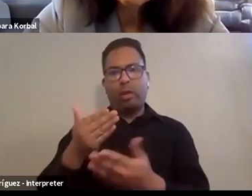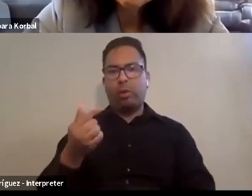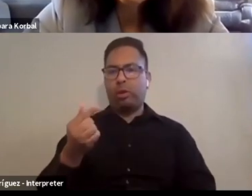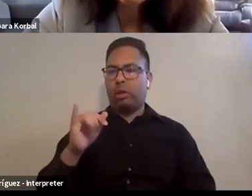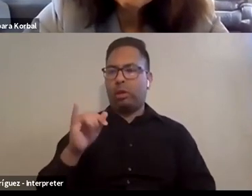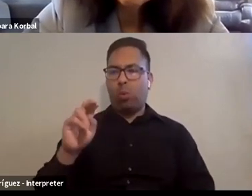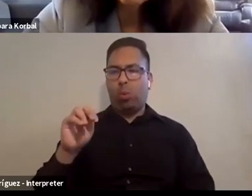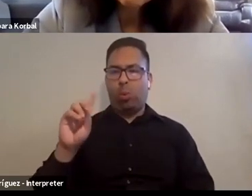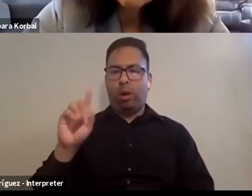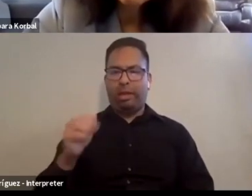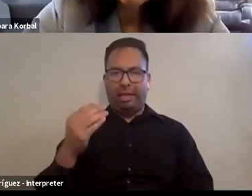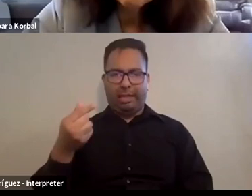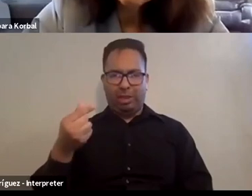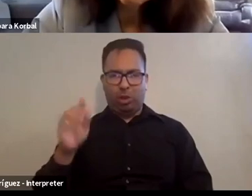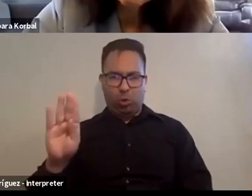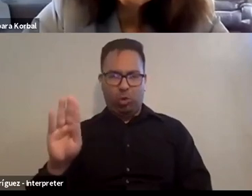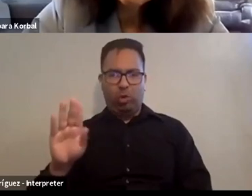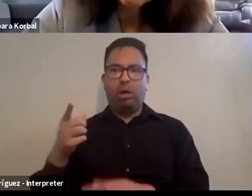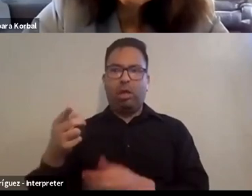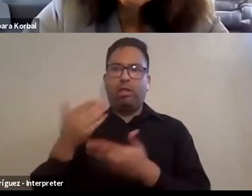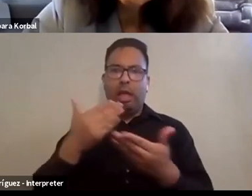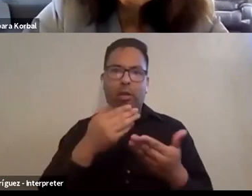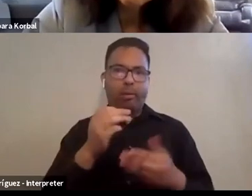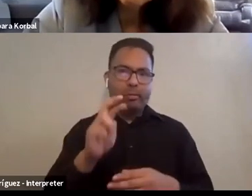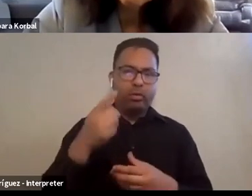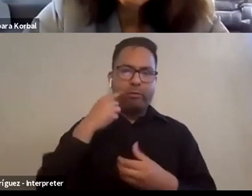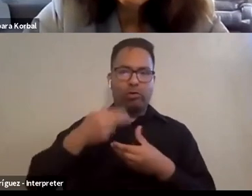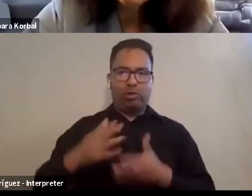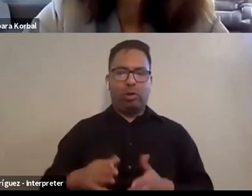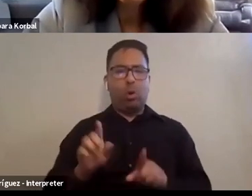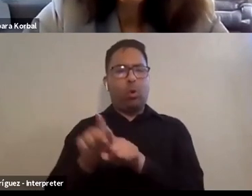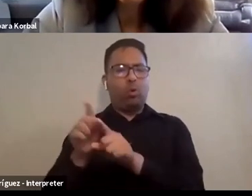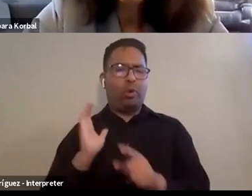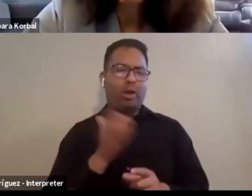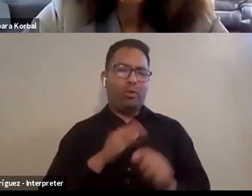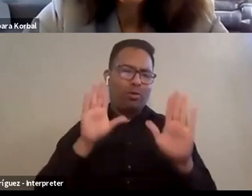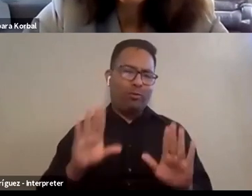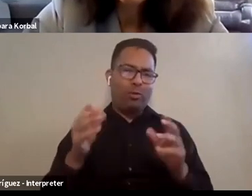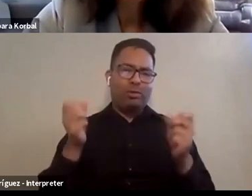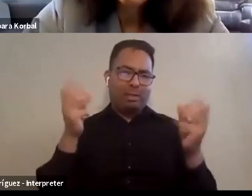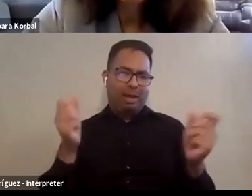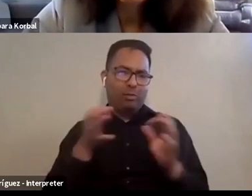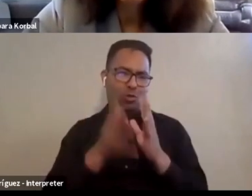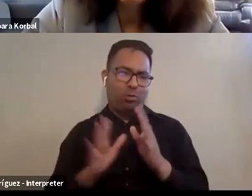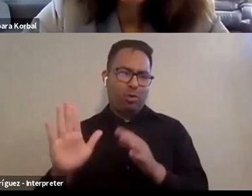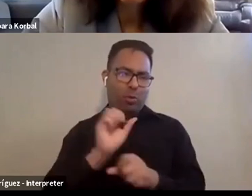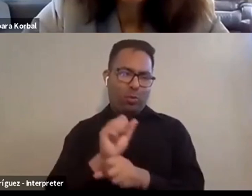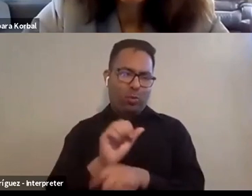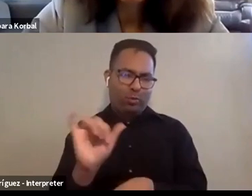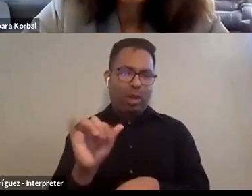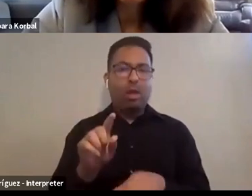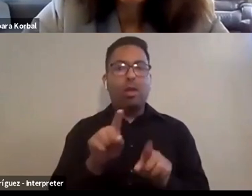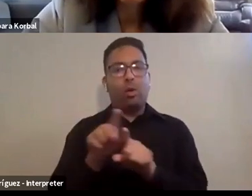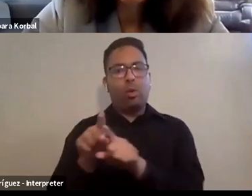for participating, to our wonderful sign language interpreters, for their work and for the